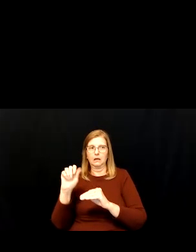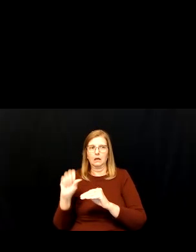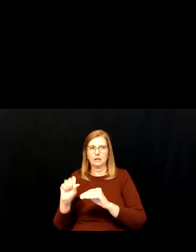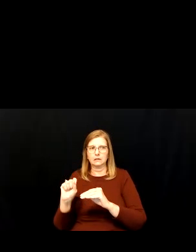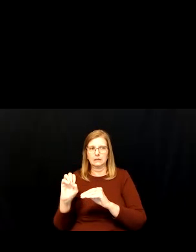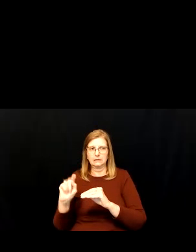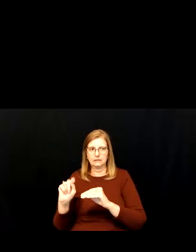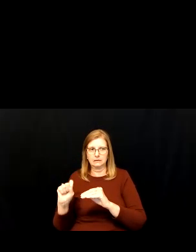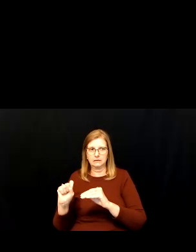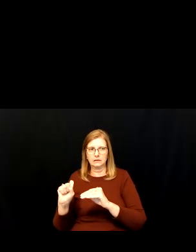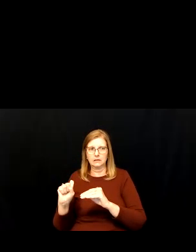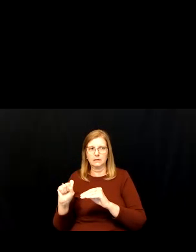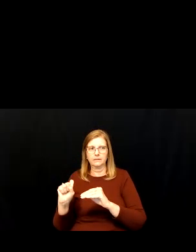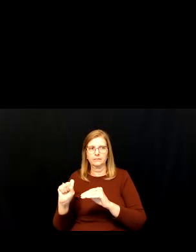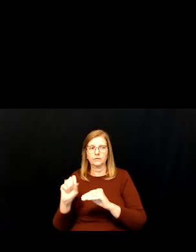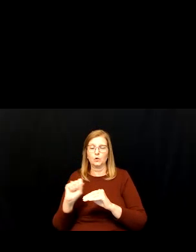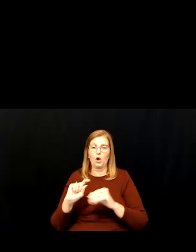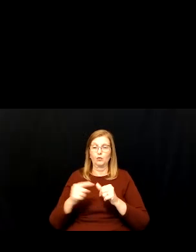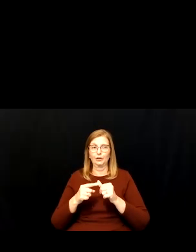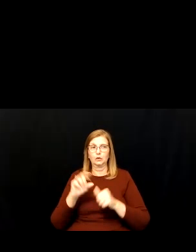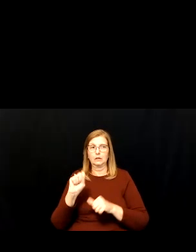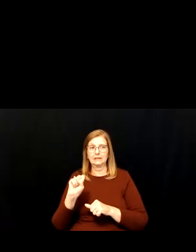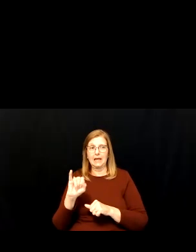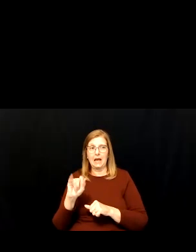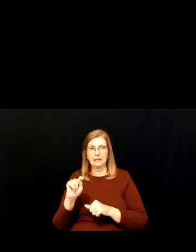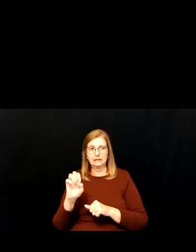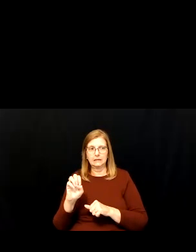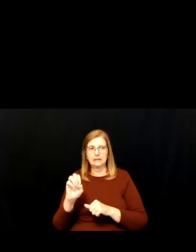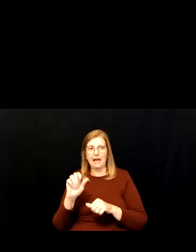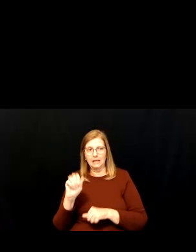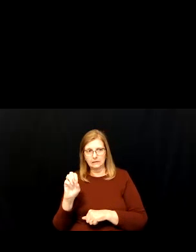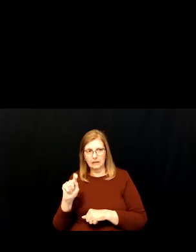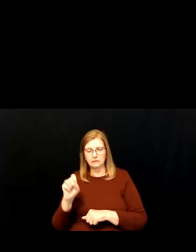ASSETS. So original site assets, /files,